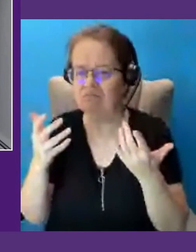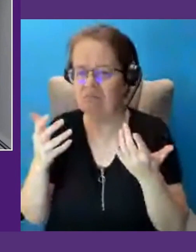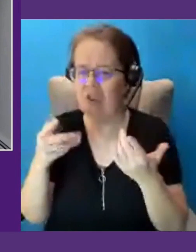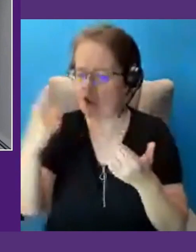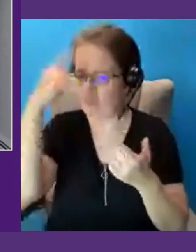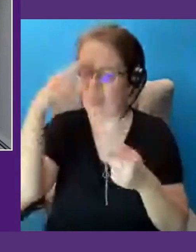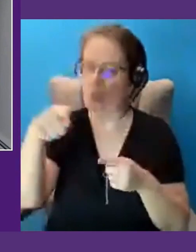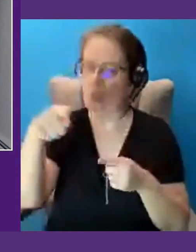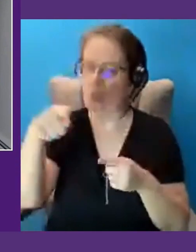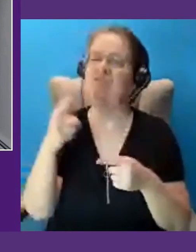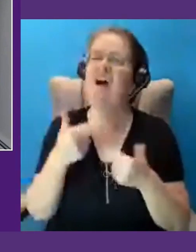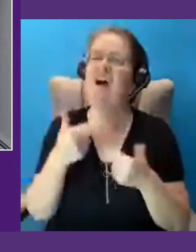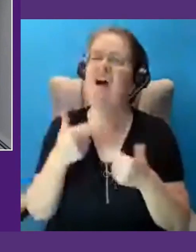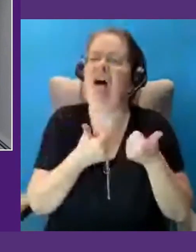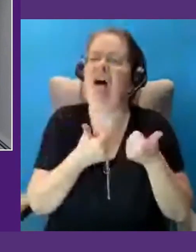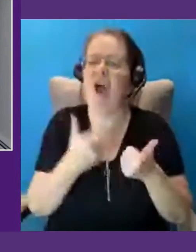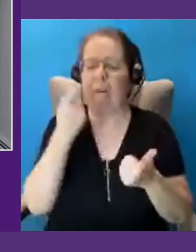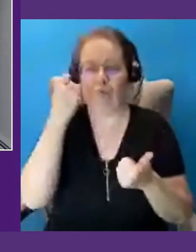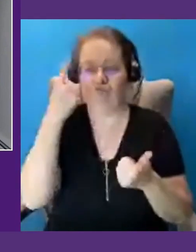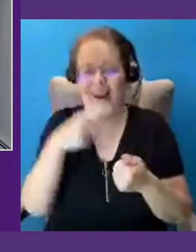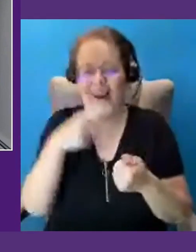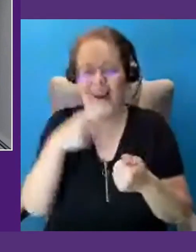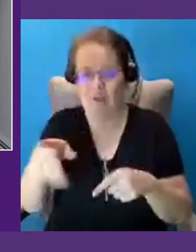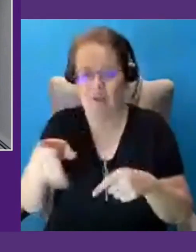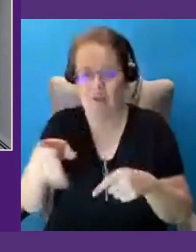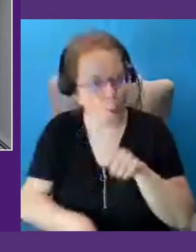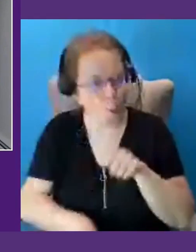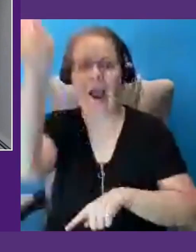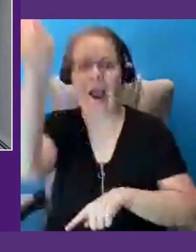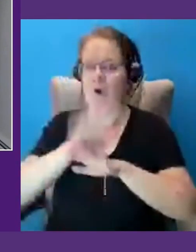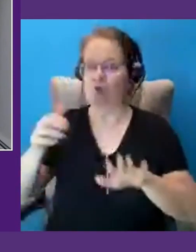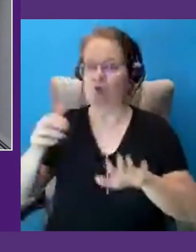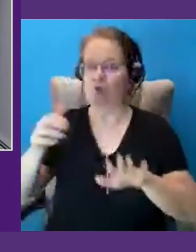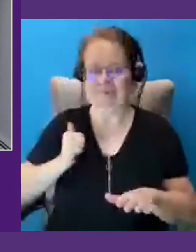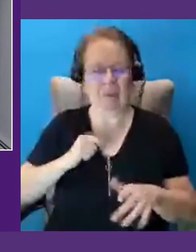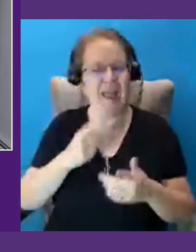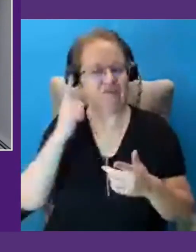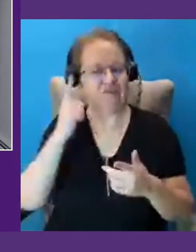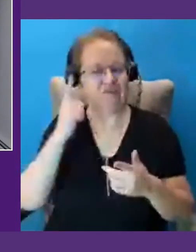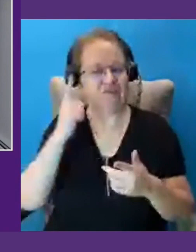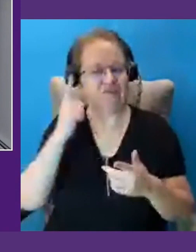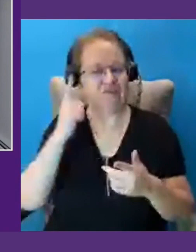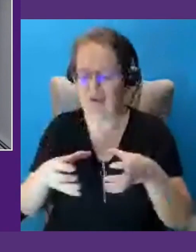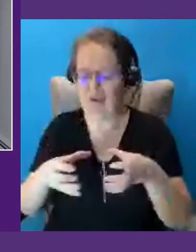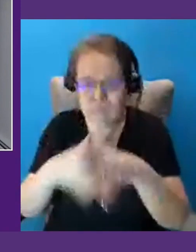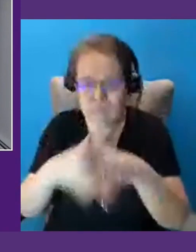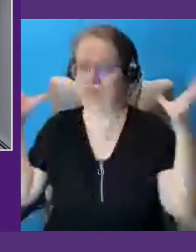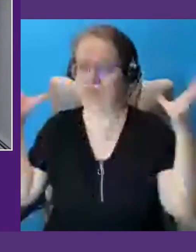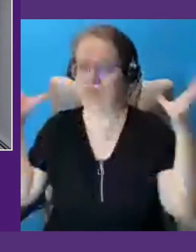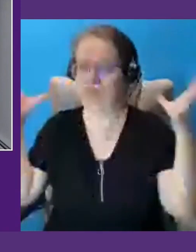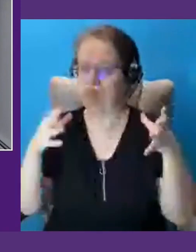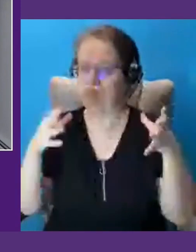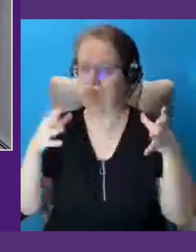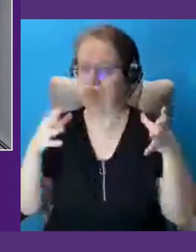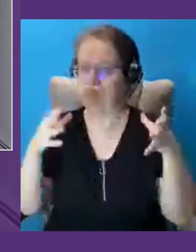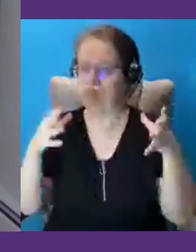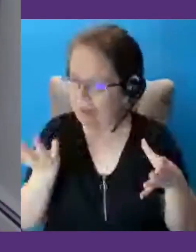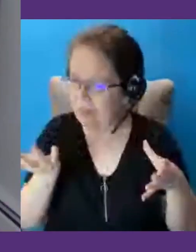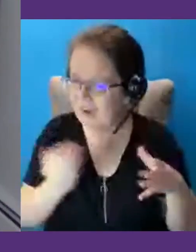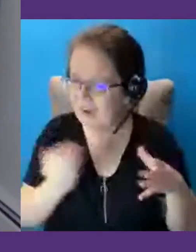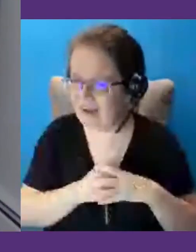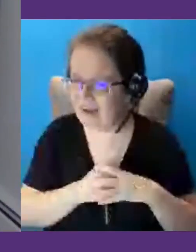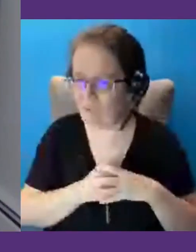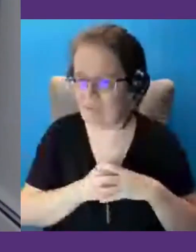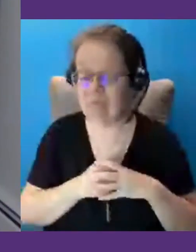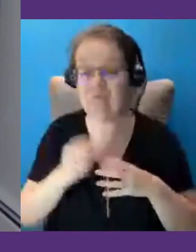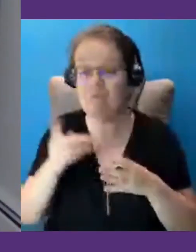but it's blown their socks off? That sort of thing. What it sounds like. It must have astonished with that. Absolutely, and I can actually tell